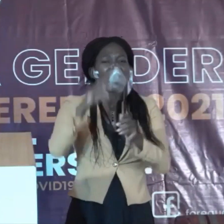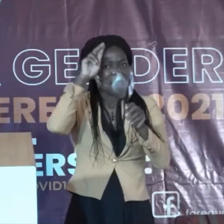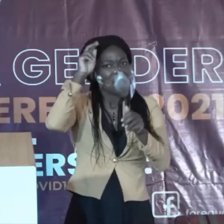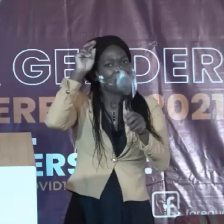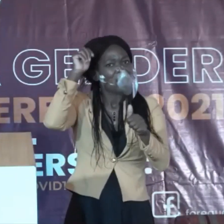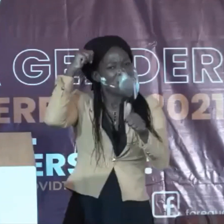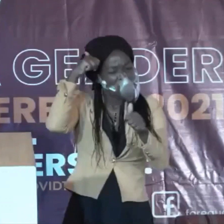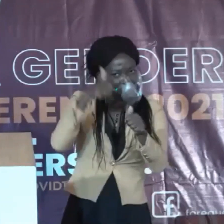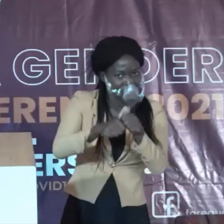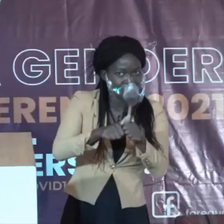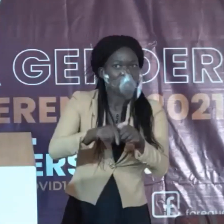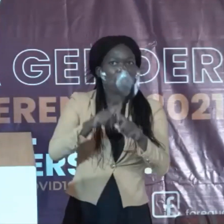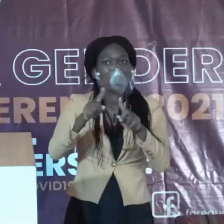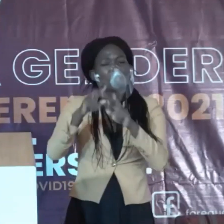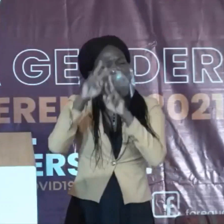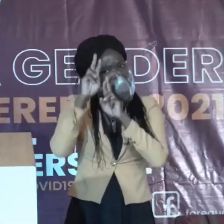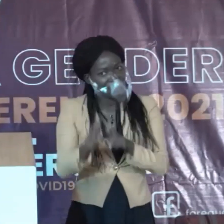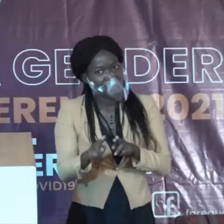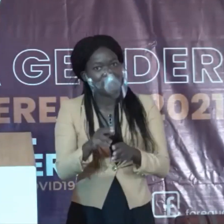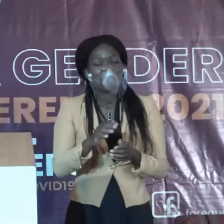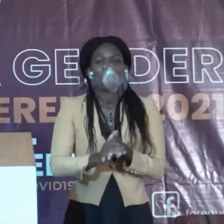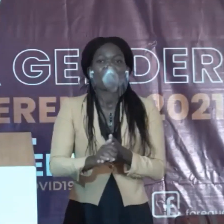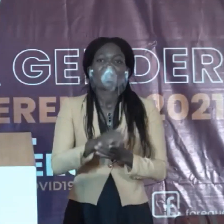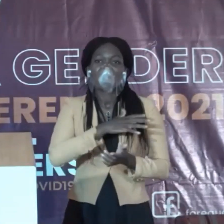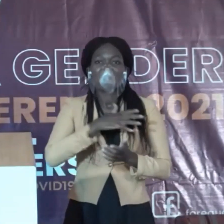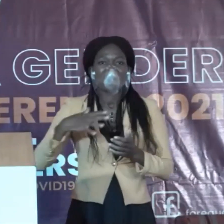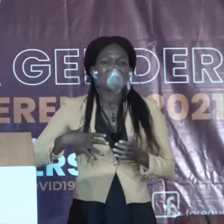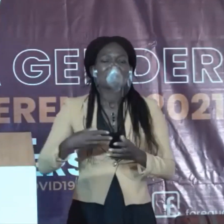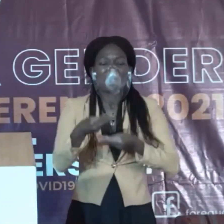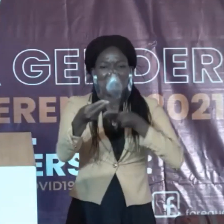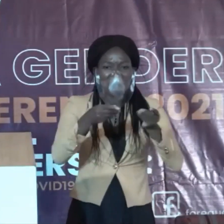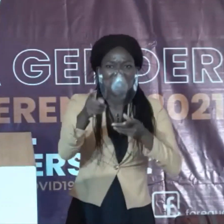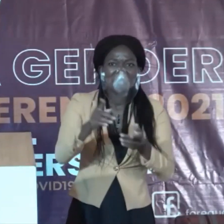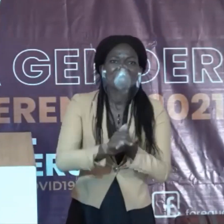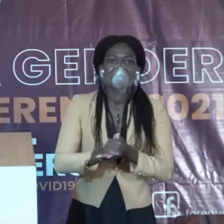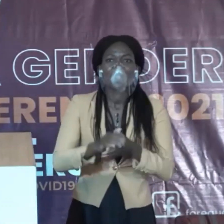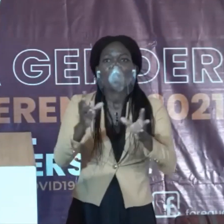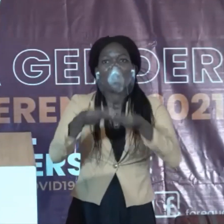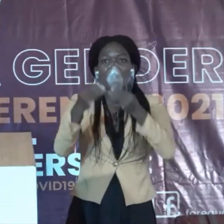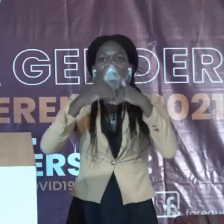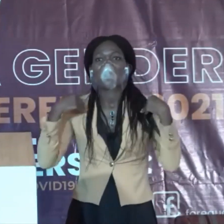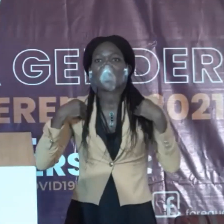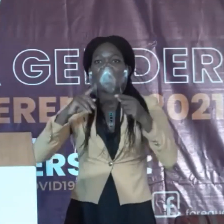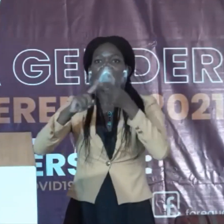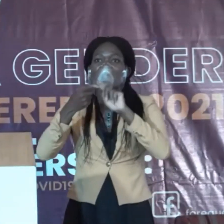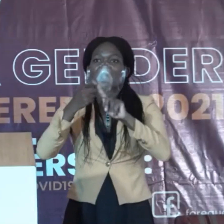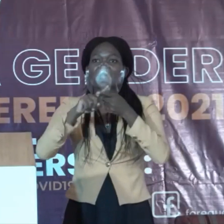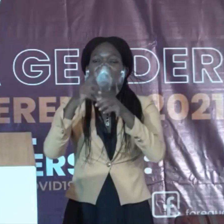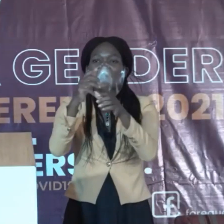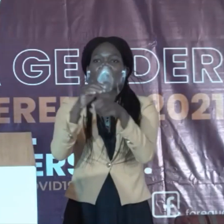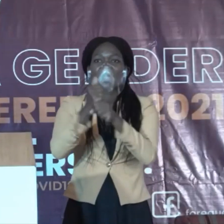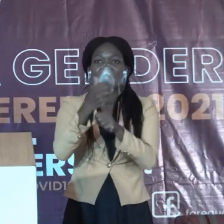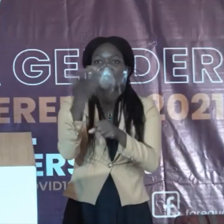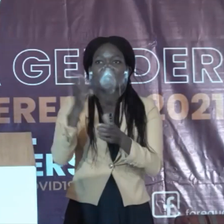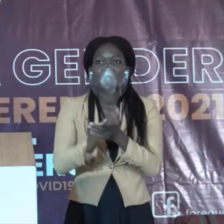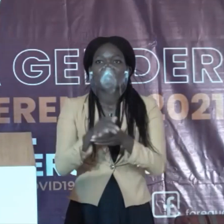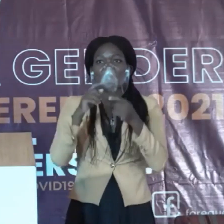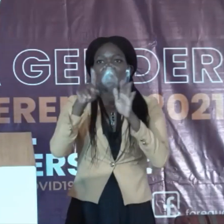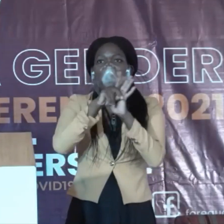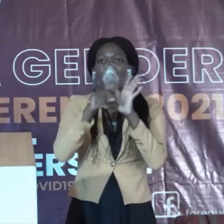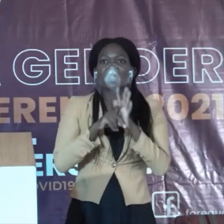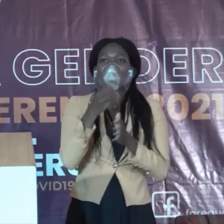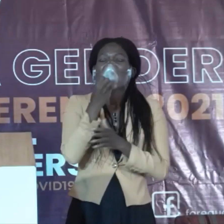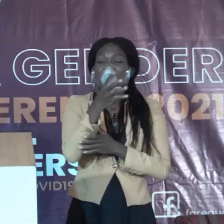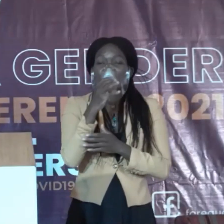each businesswoman, partnering with the public and private sectors for policy advocacy and access to markets